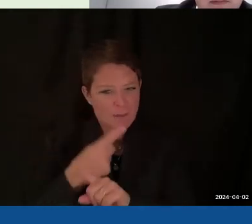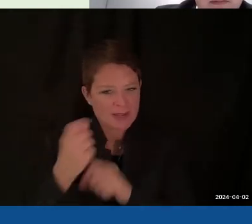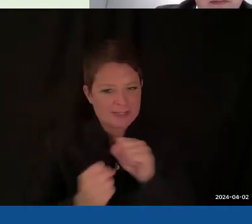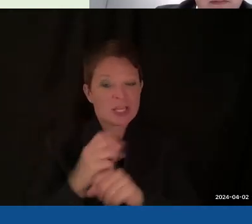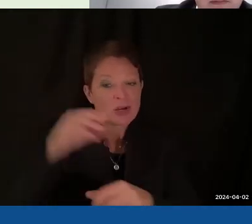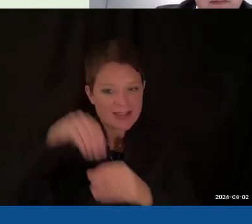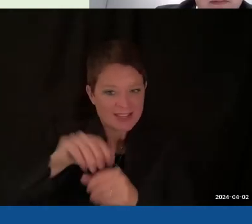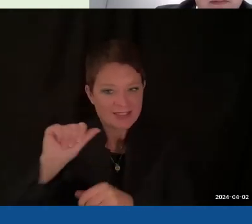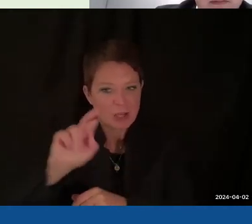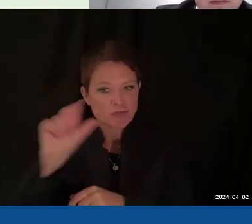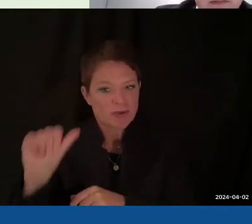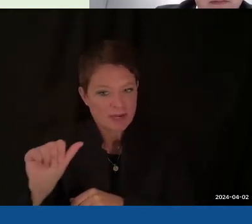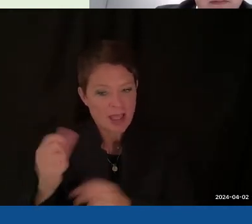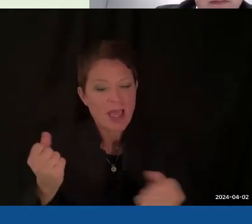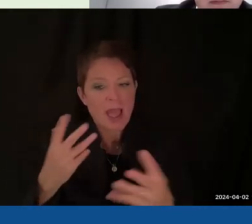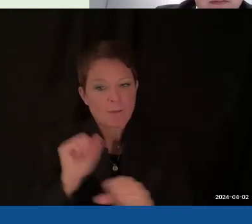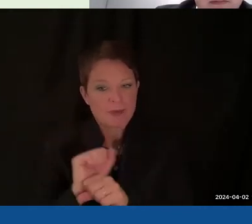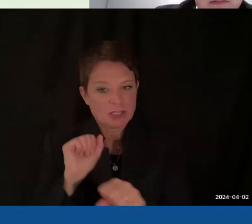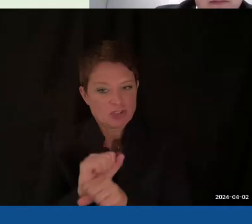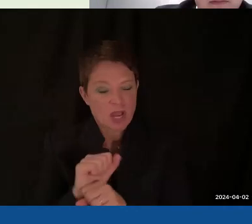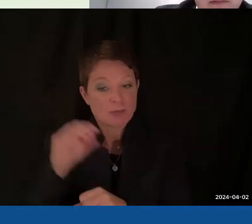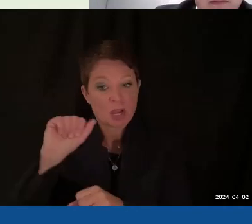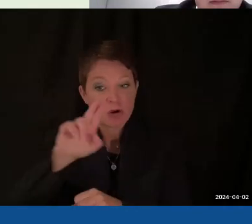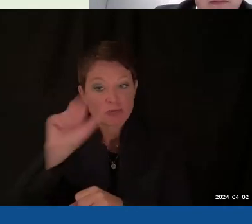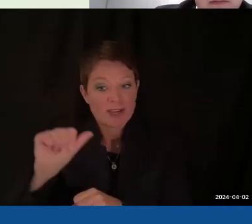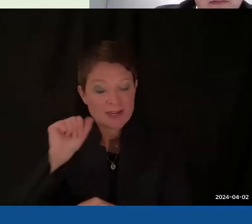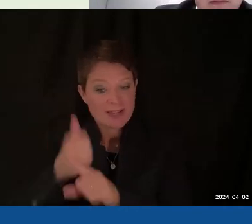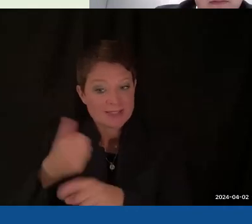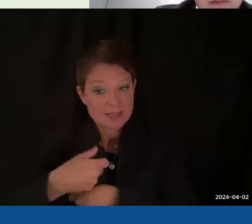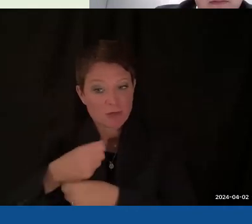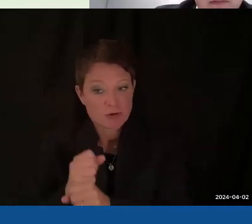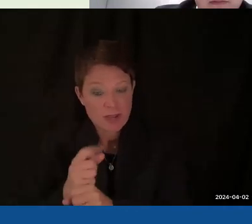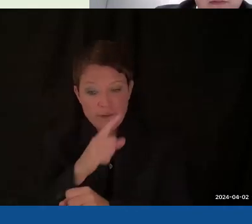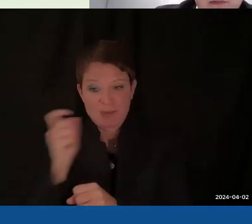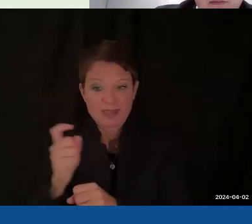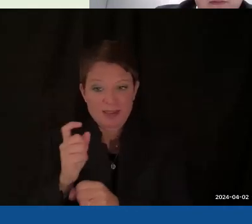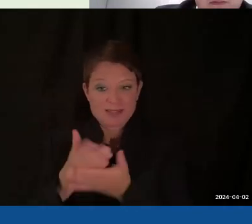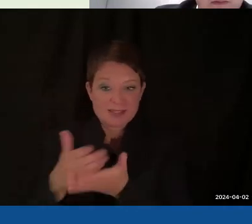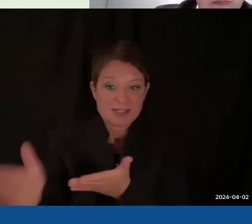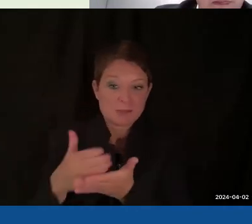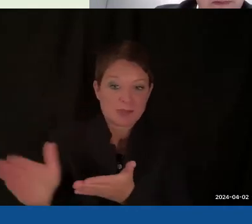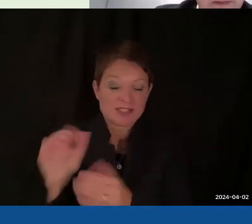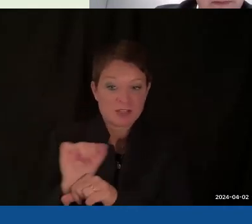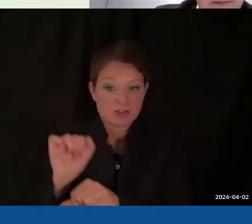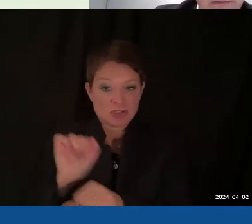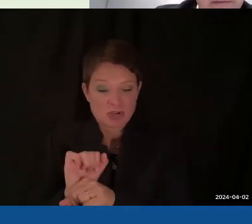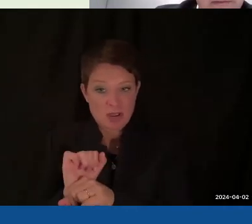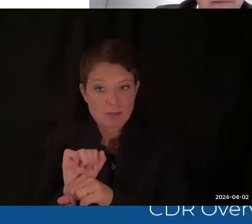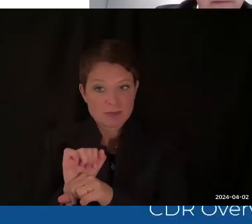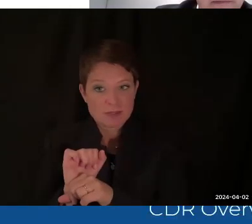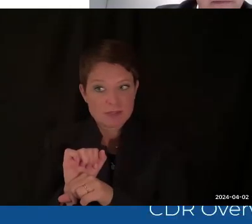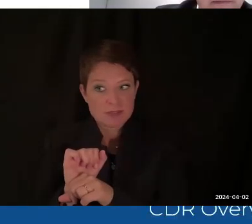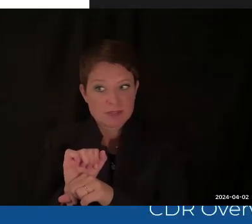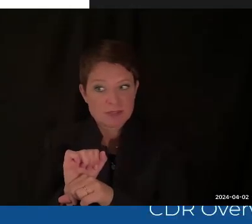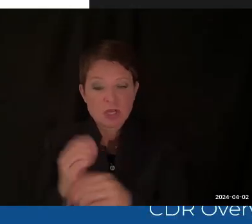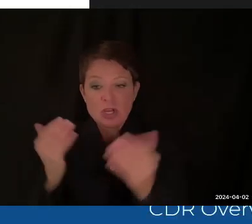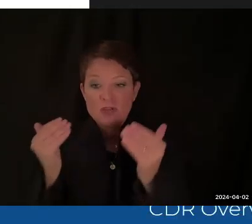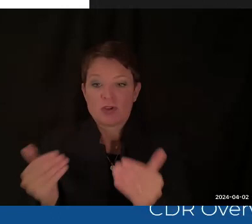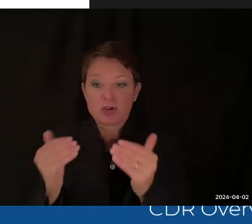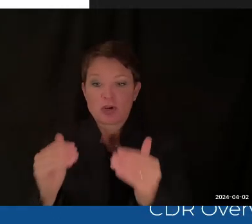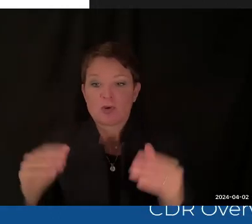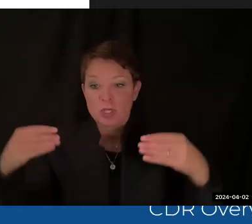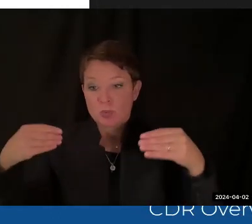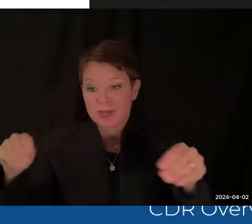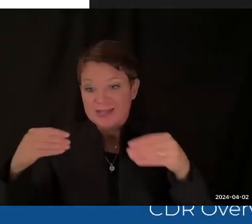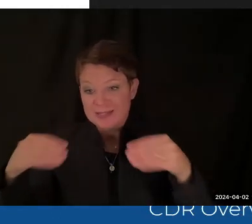the arena. So how many jobs will the arena itself be creating? Because it's displacing all of the jobs that the current